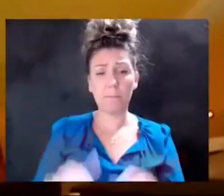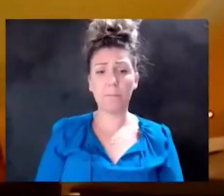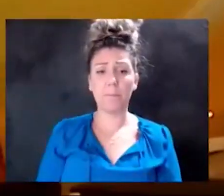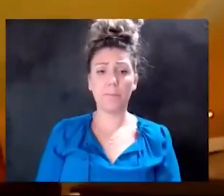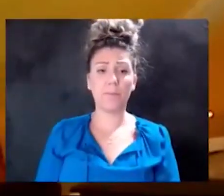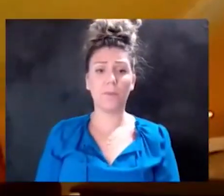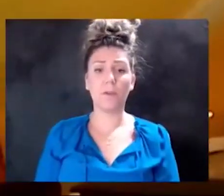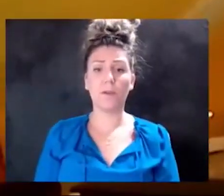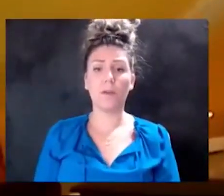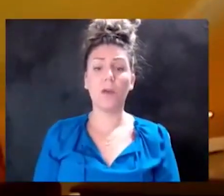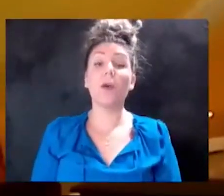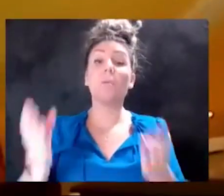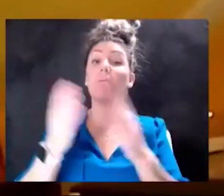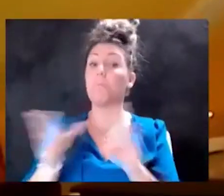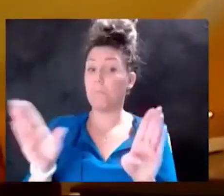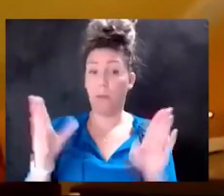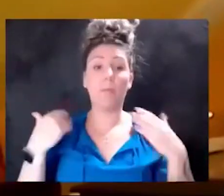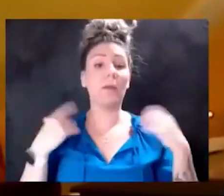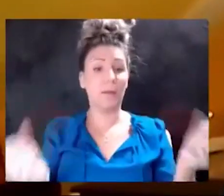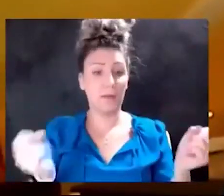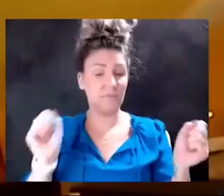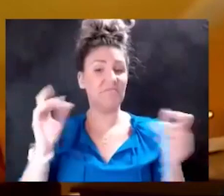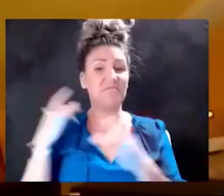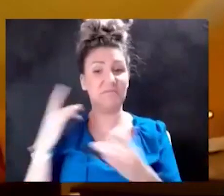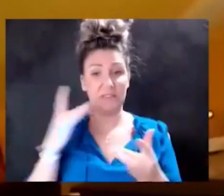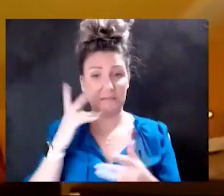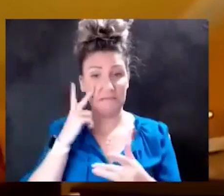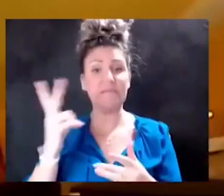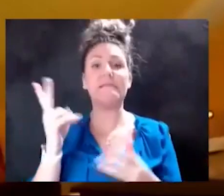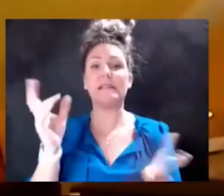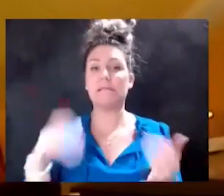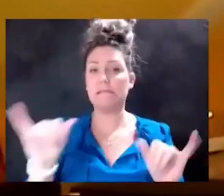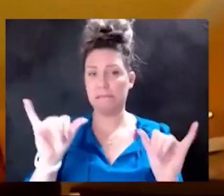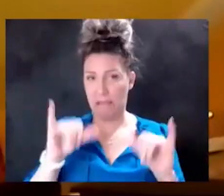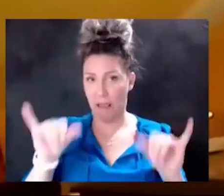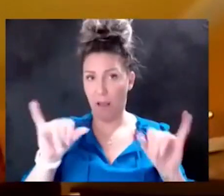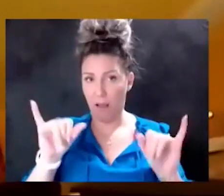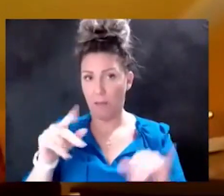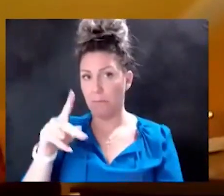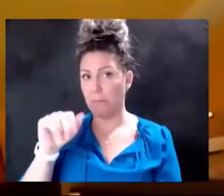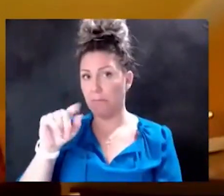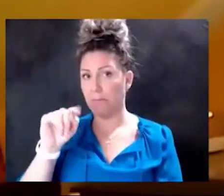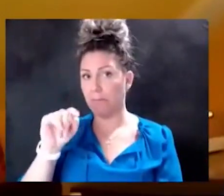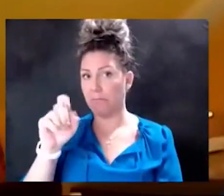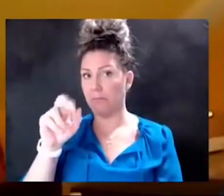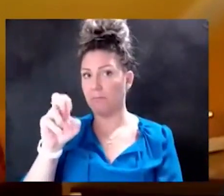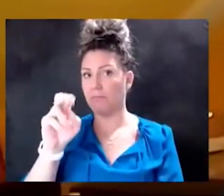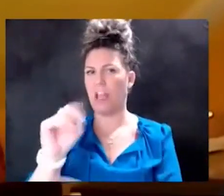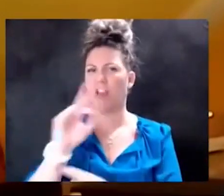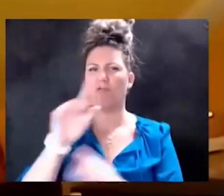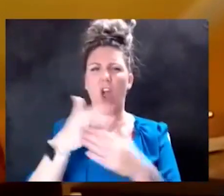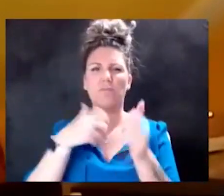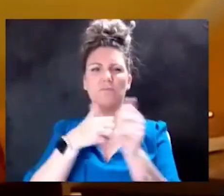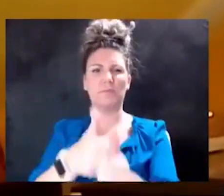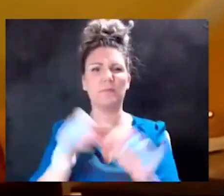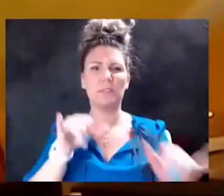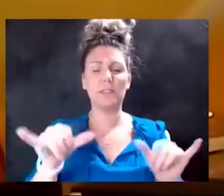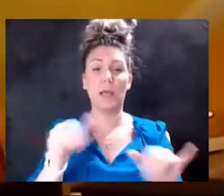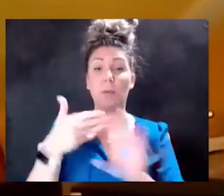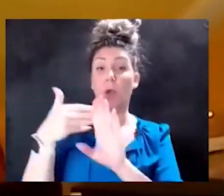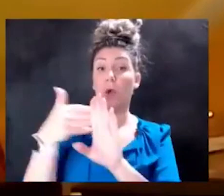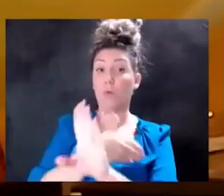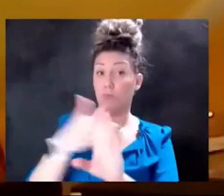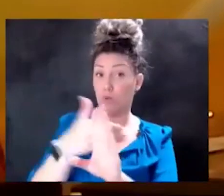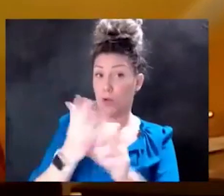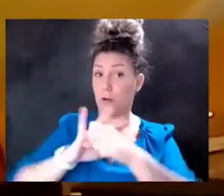In public health, we do tend to see the same kinds of patterns because everybody there is sort of tracking the same thing. And before the pandemic, I